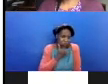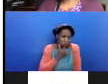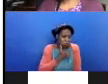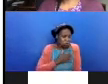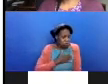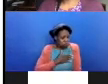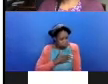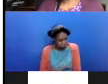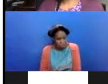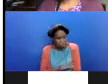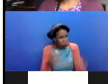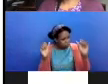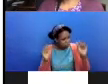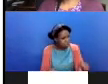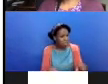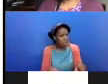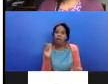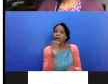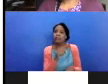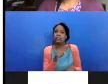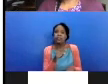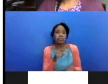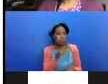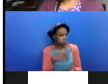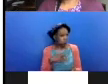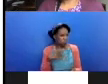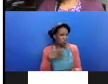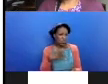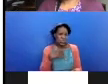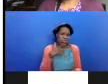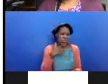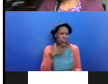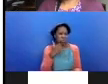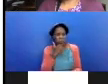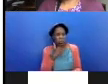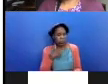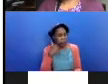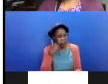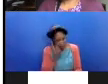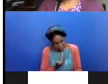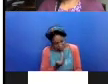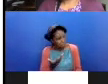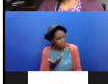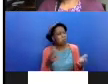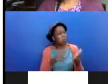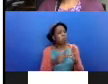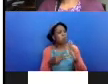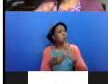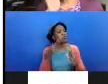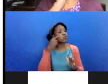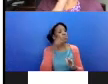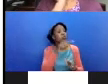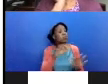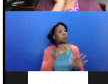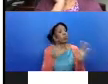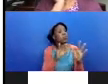values? The fact that when you think about what you've done, that you do feel low and ashamed about that. What's that say about what's important to you? And often guys will say, I